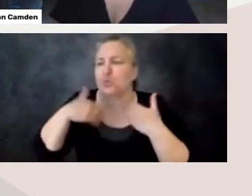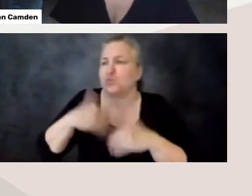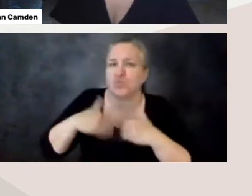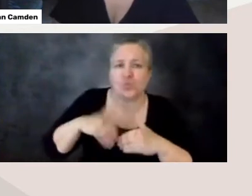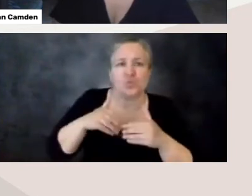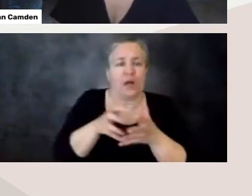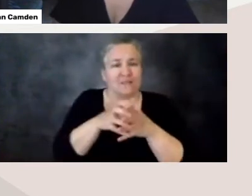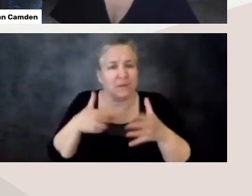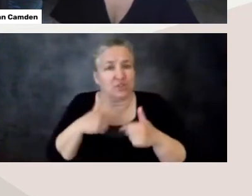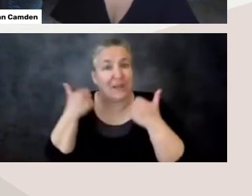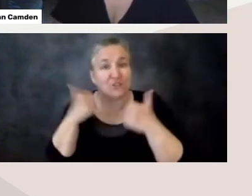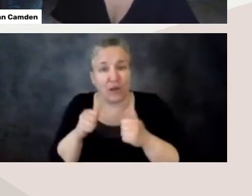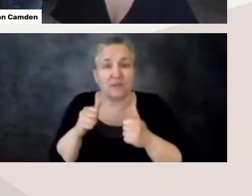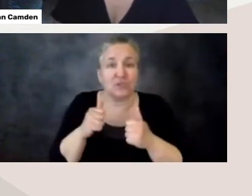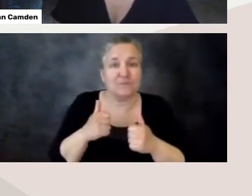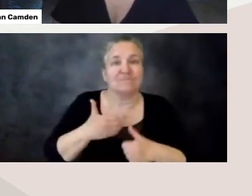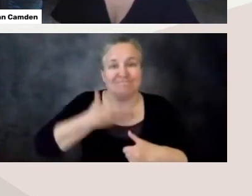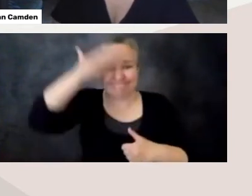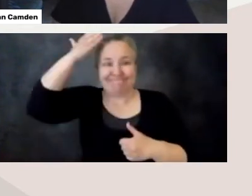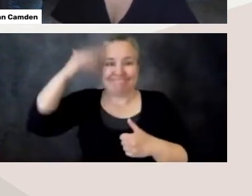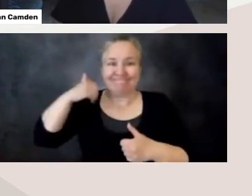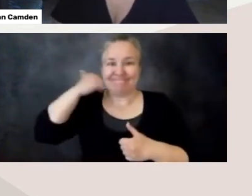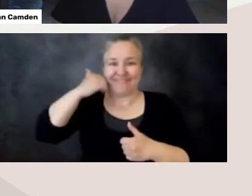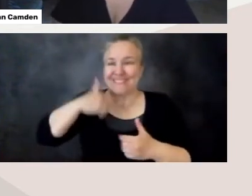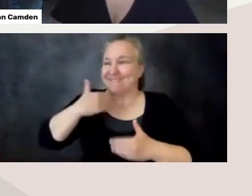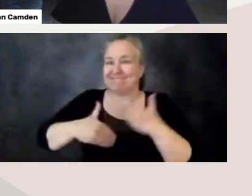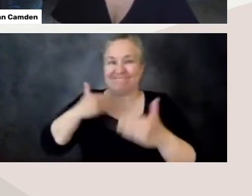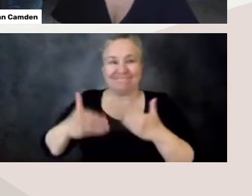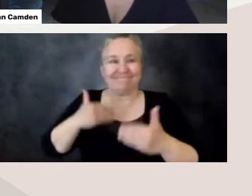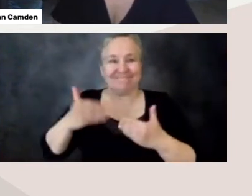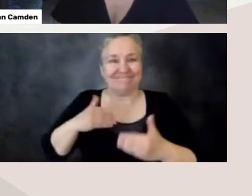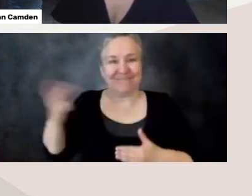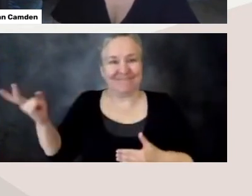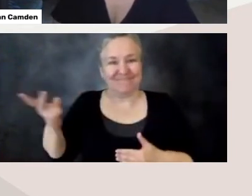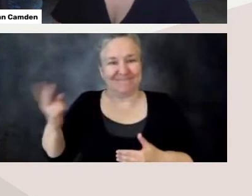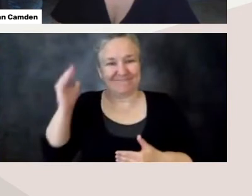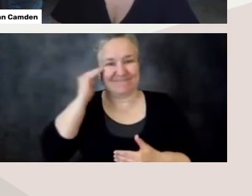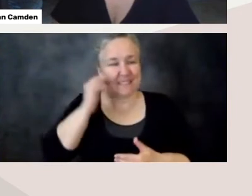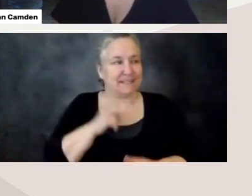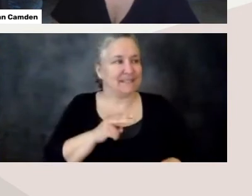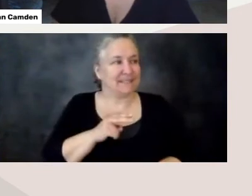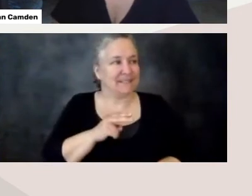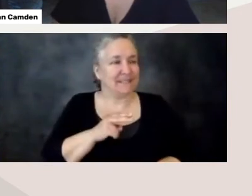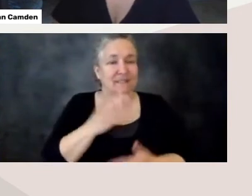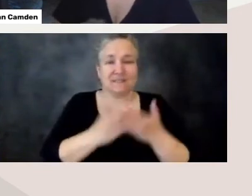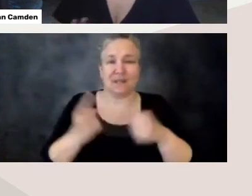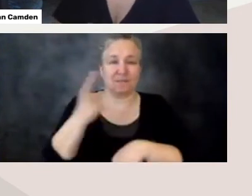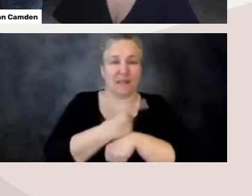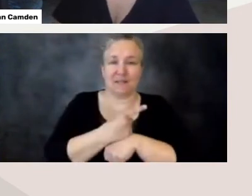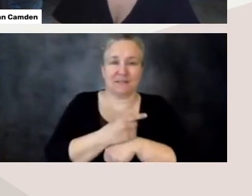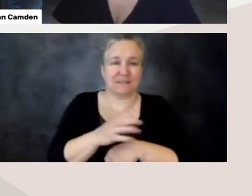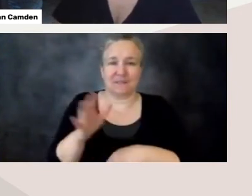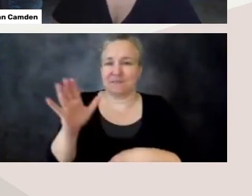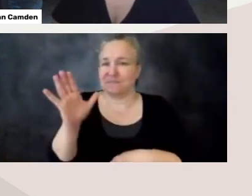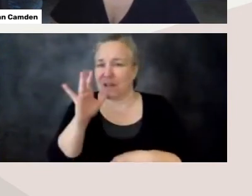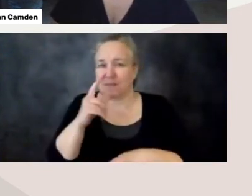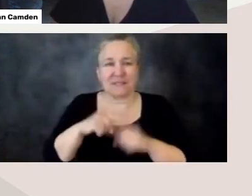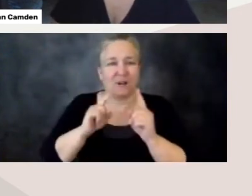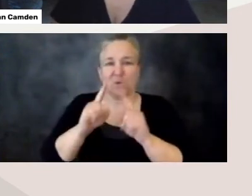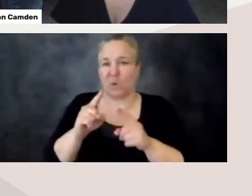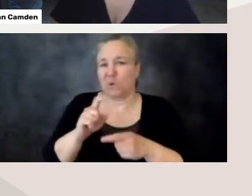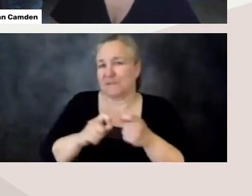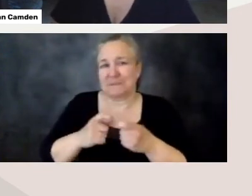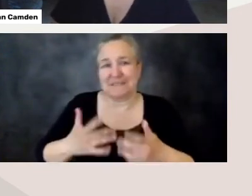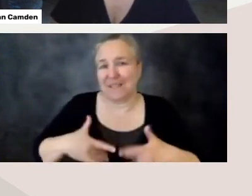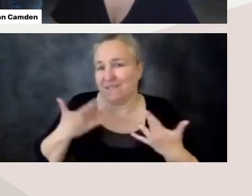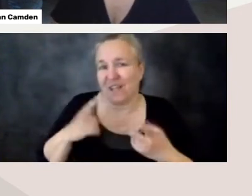as I try and put on a great face every day, they know that there are days that mom just can't be at a certain event or can't do